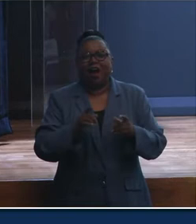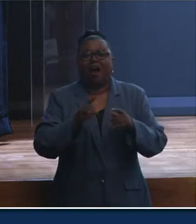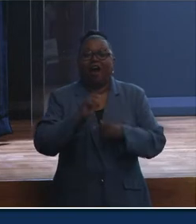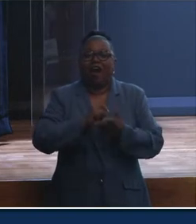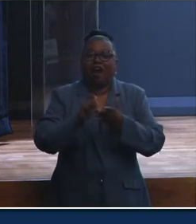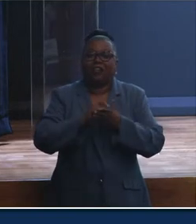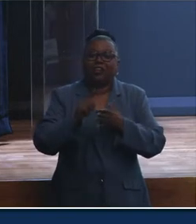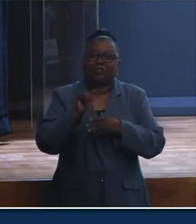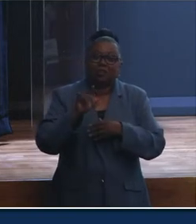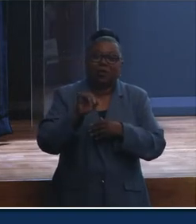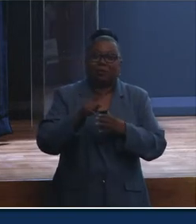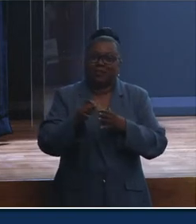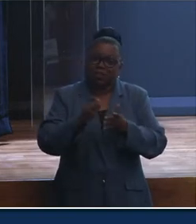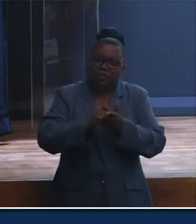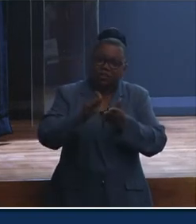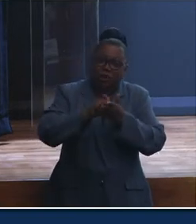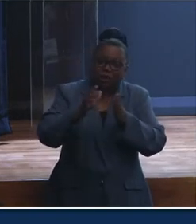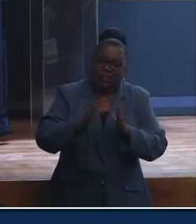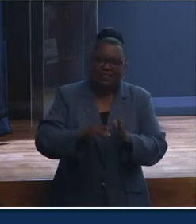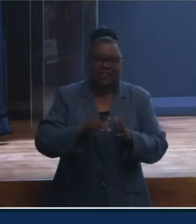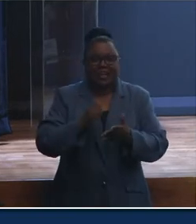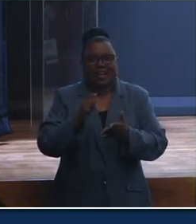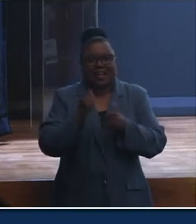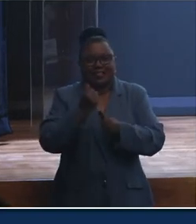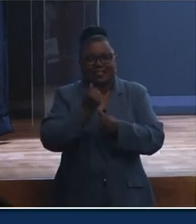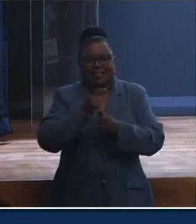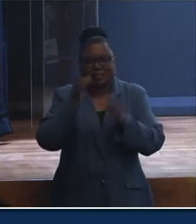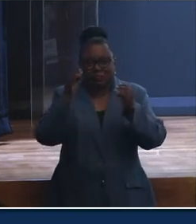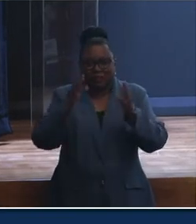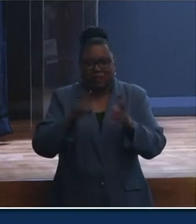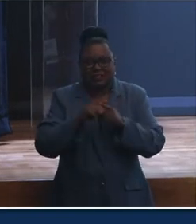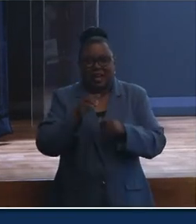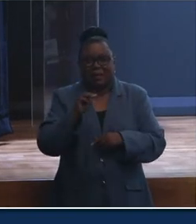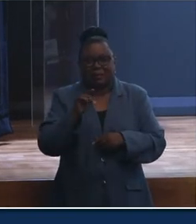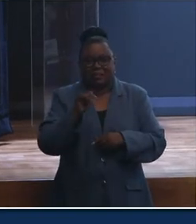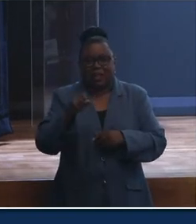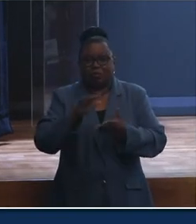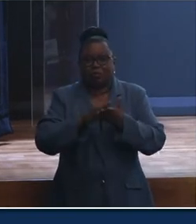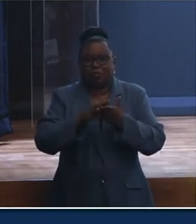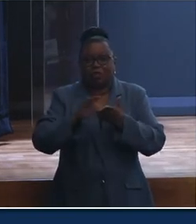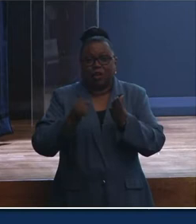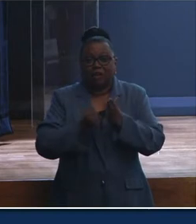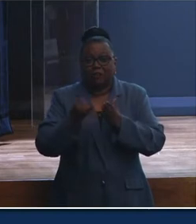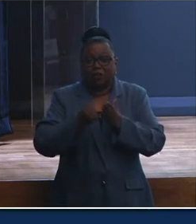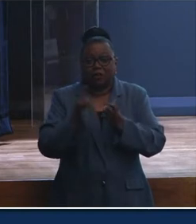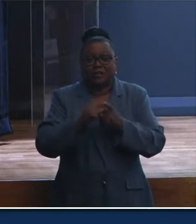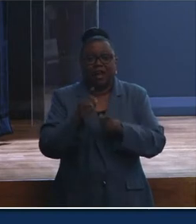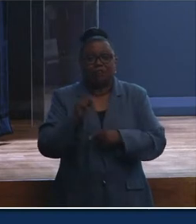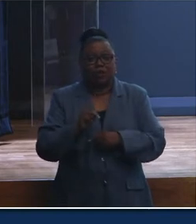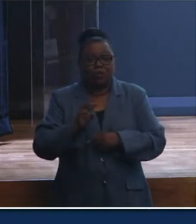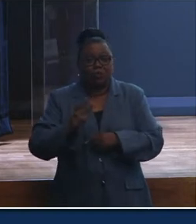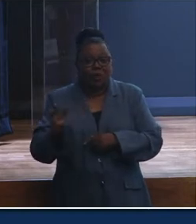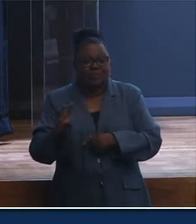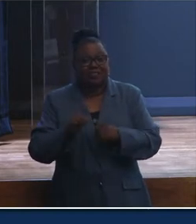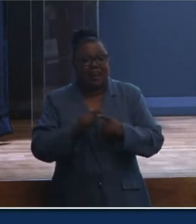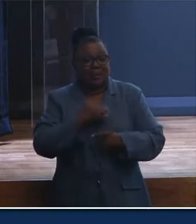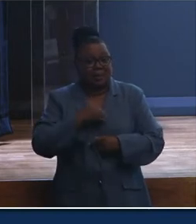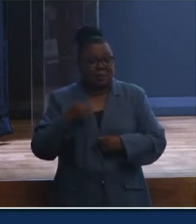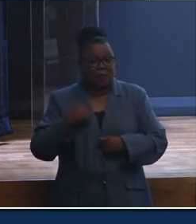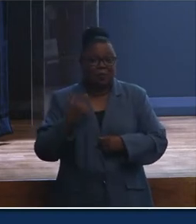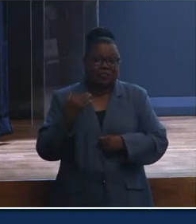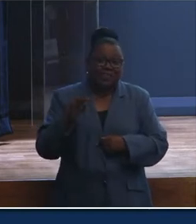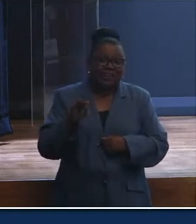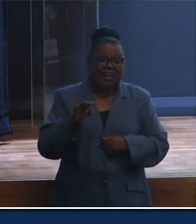Author, trailblazing journalist, assistant professor at the Medill School of Journalism at Northwestern, and a member of